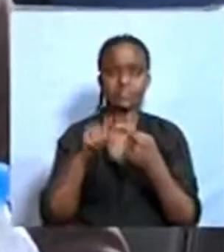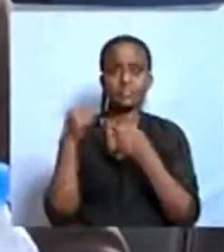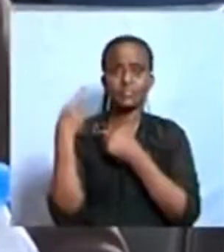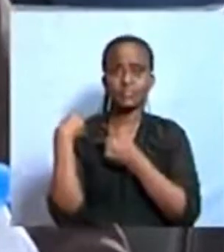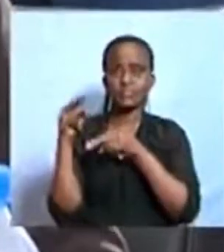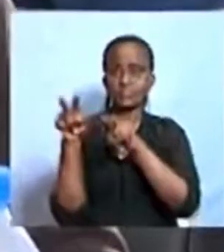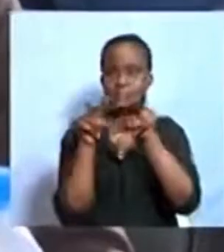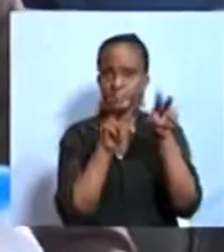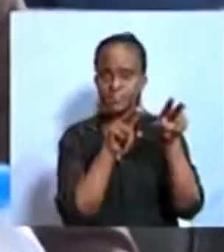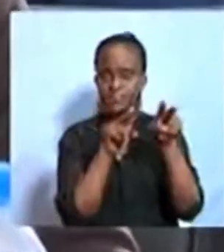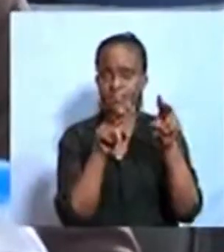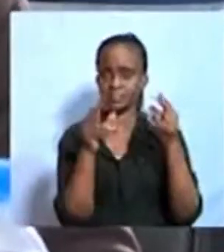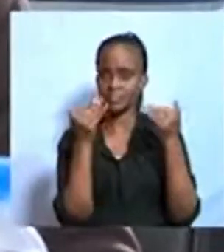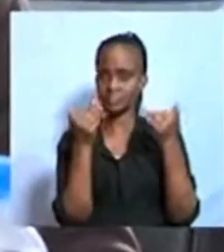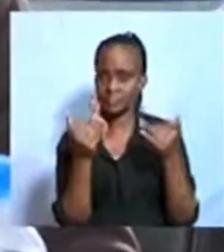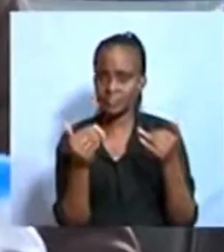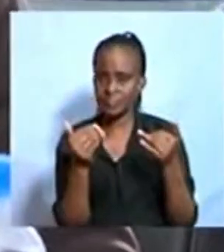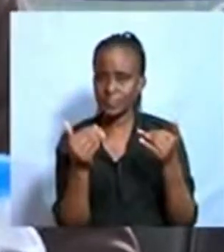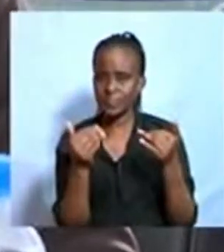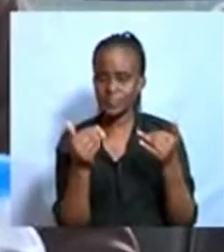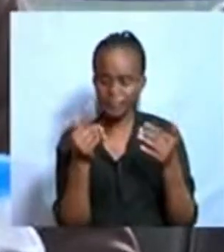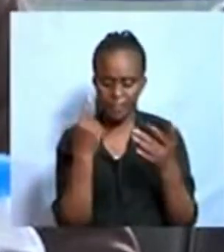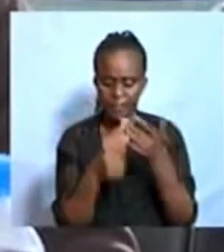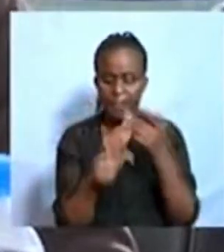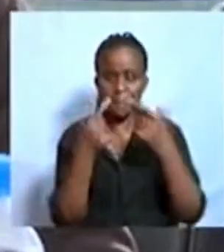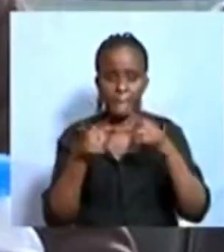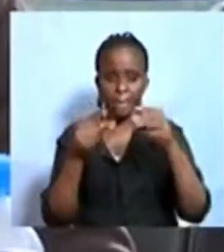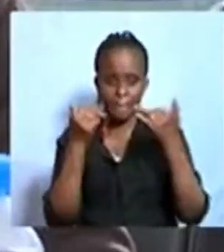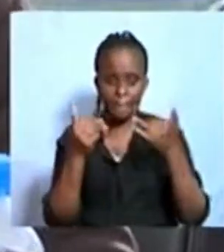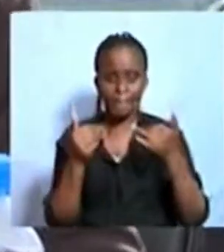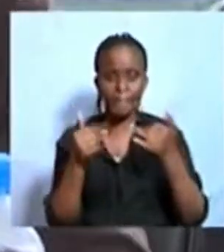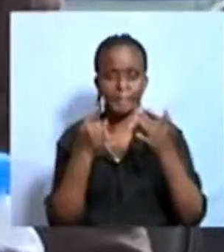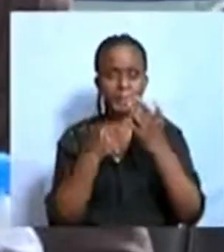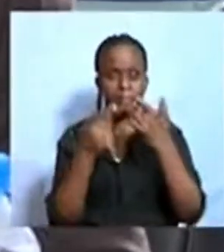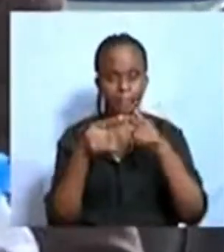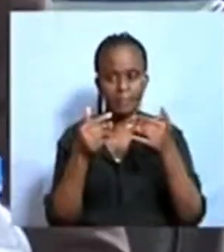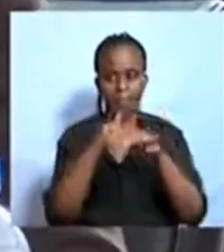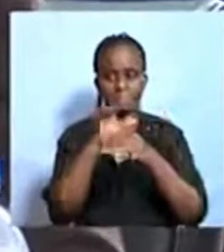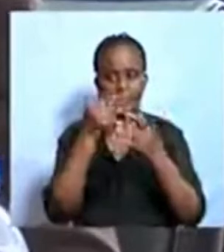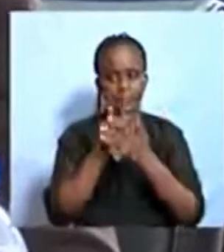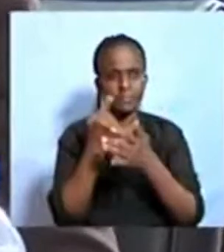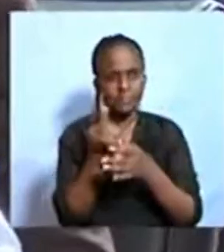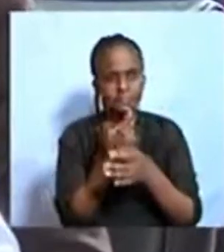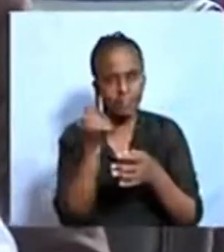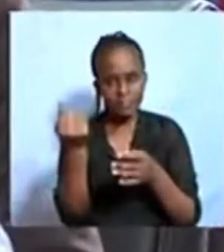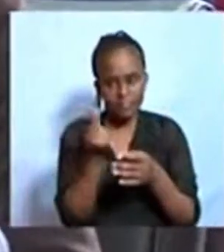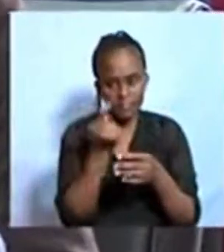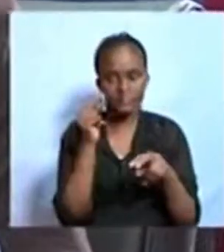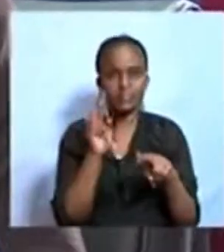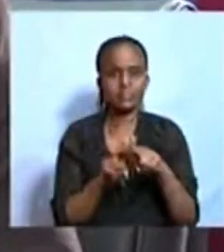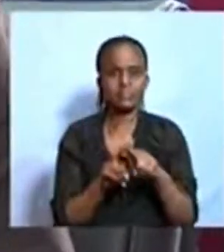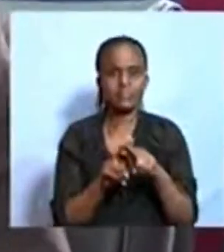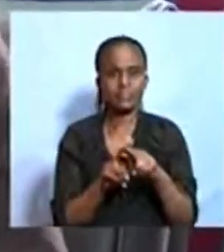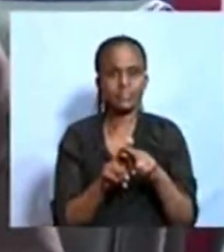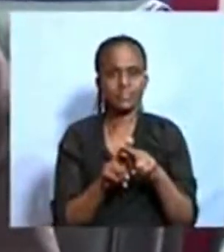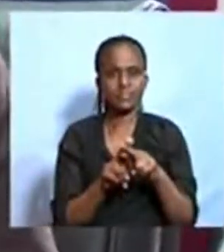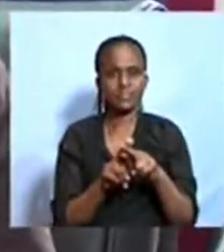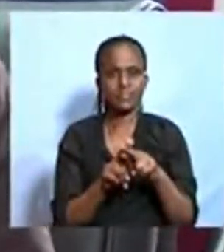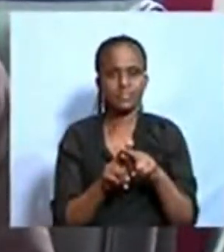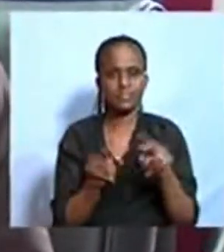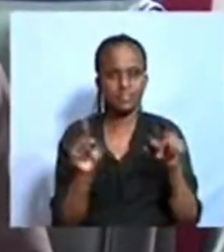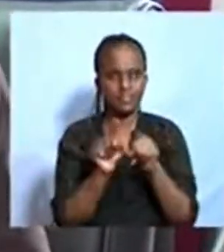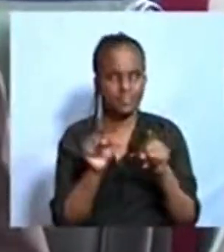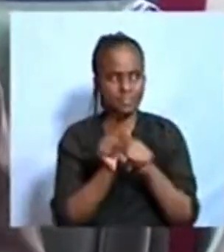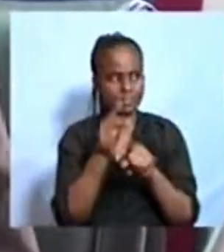Okay. Now, what has been going on is that when you come and sit and look at